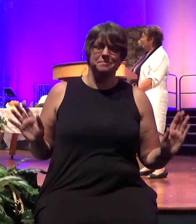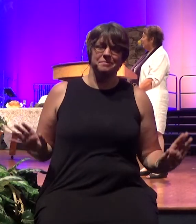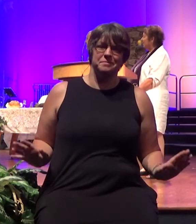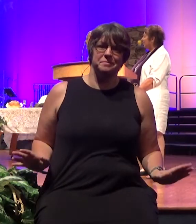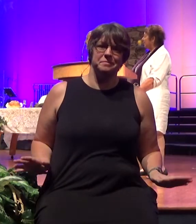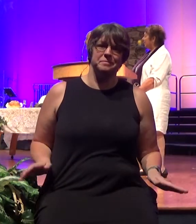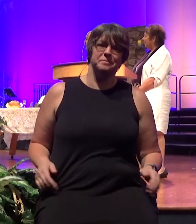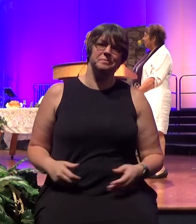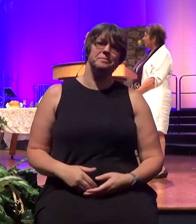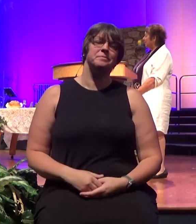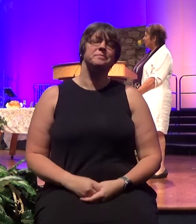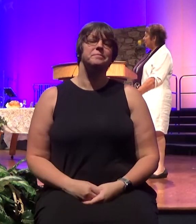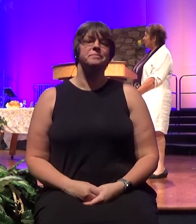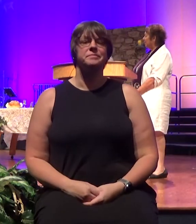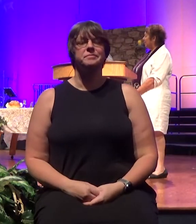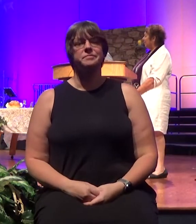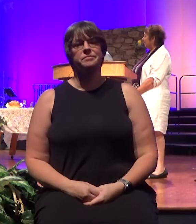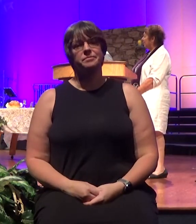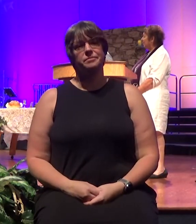The